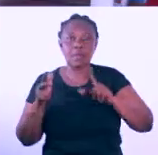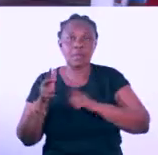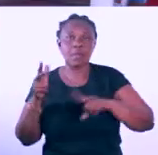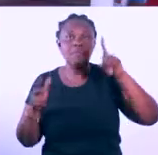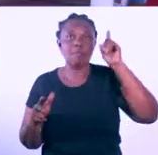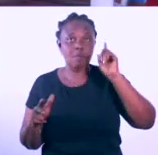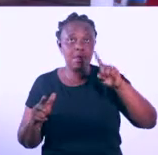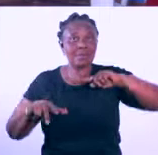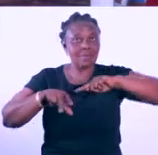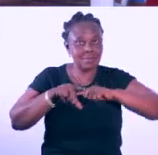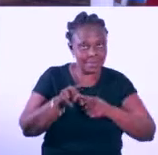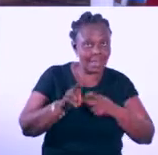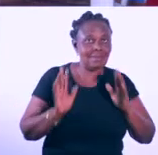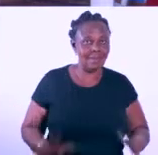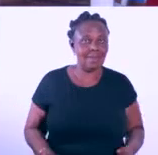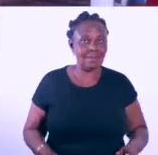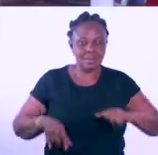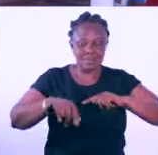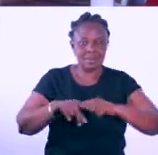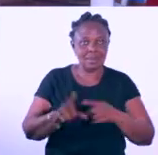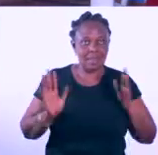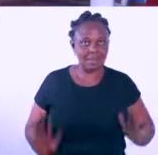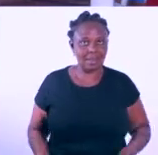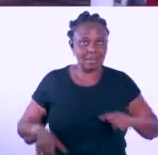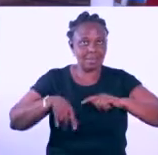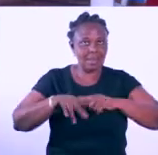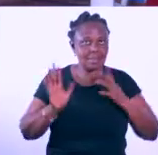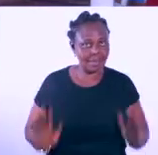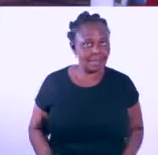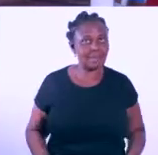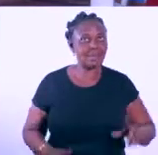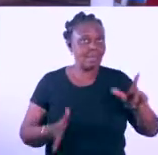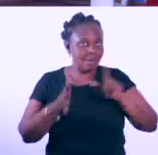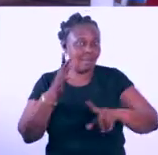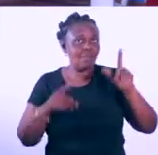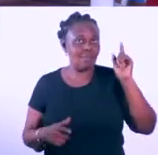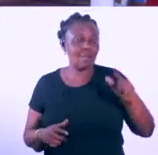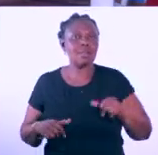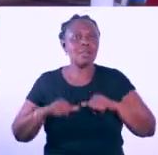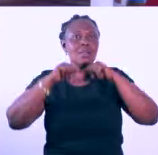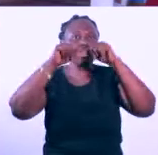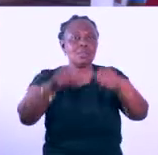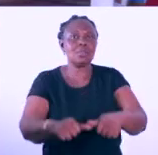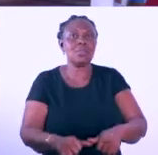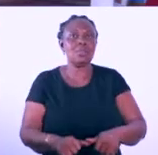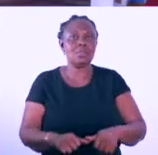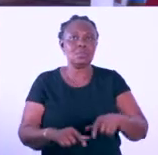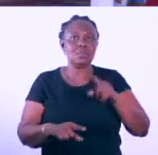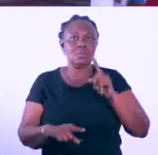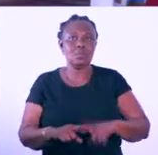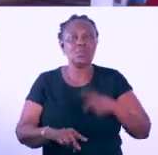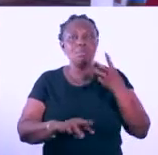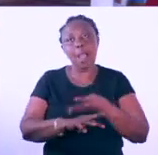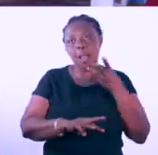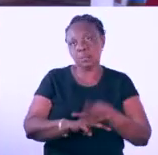in level 1, a beginner. Then we went on to